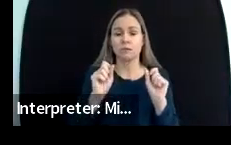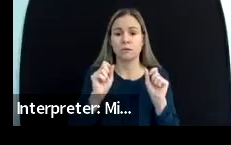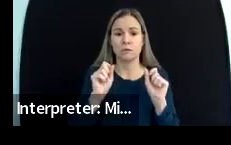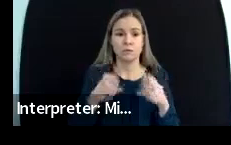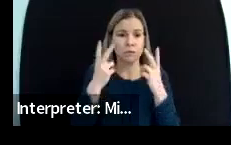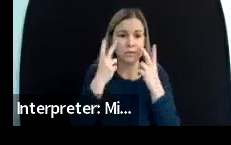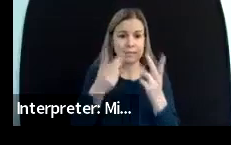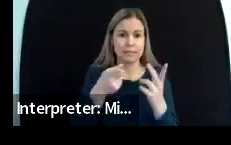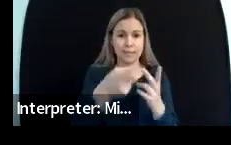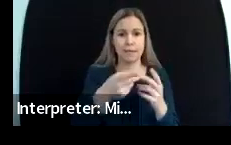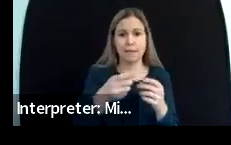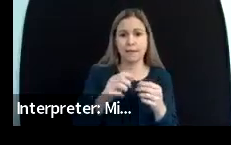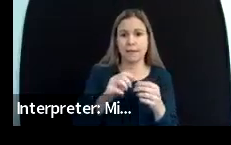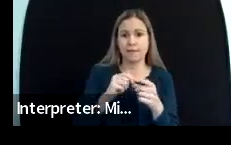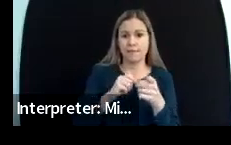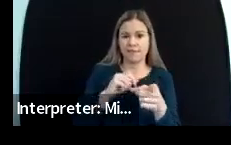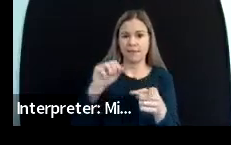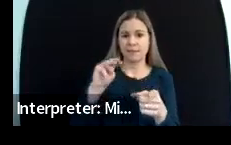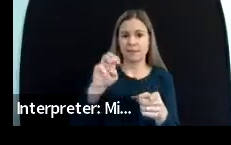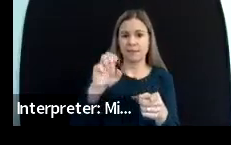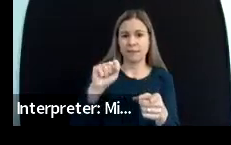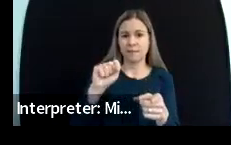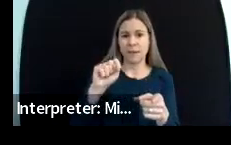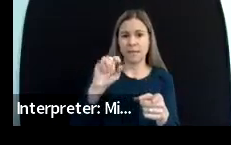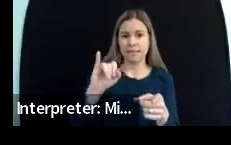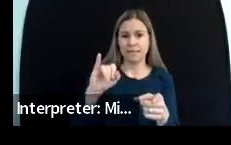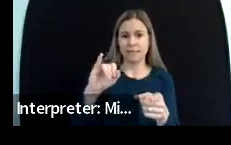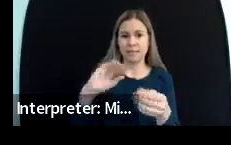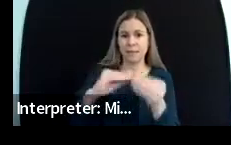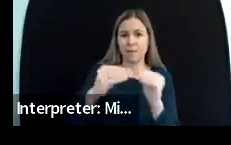how the mentee is changing over time.